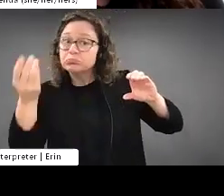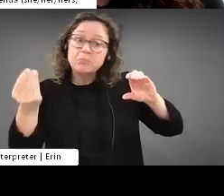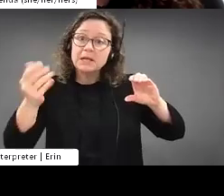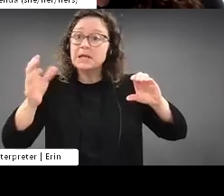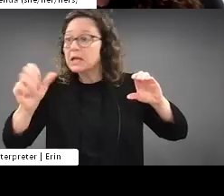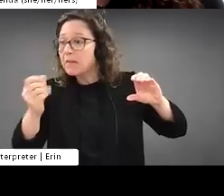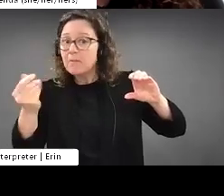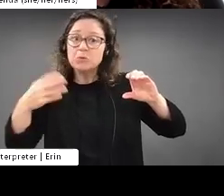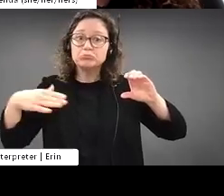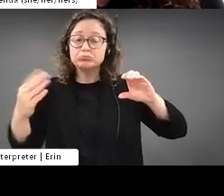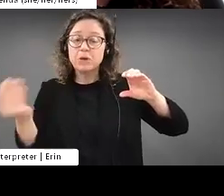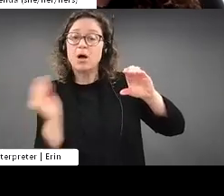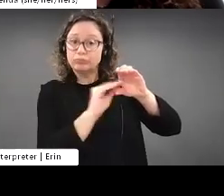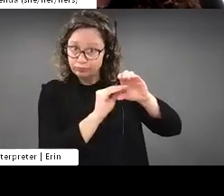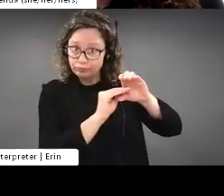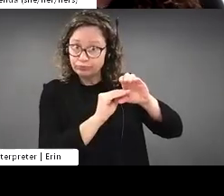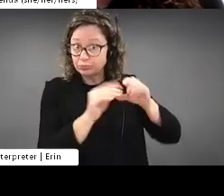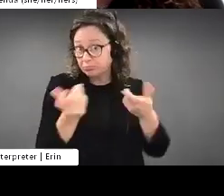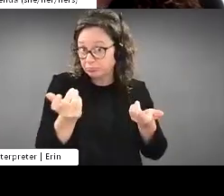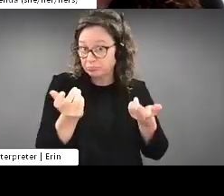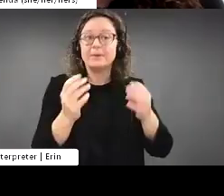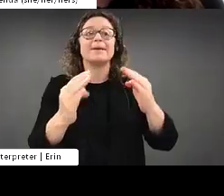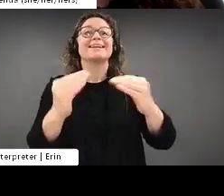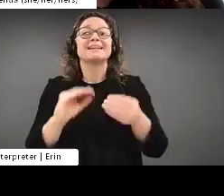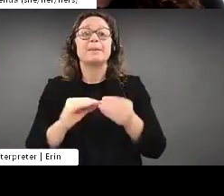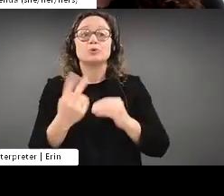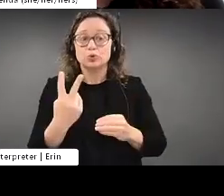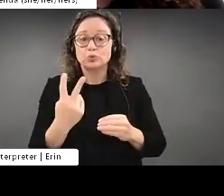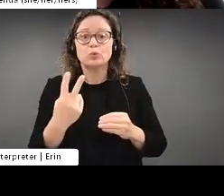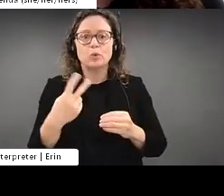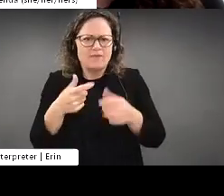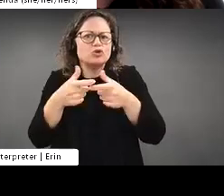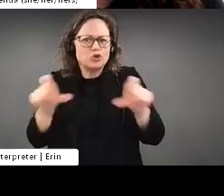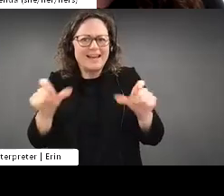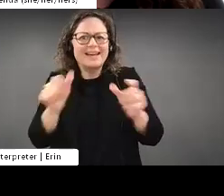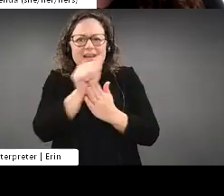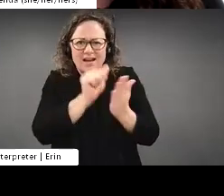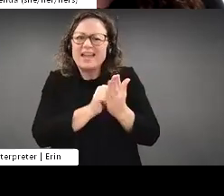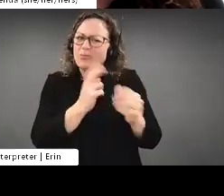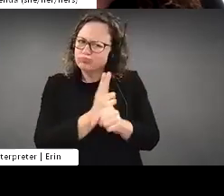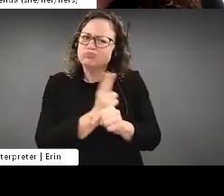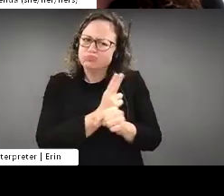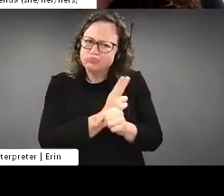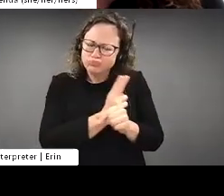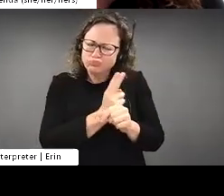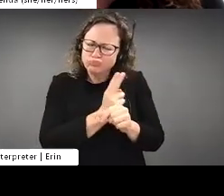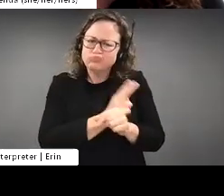have a checking account and I use it. And I understand the fees my bank charges for different